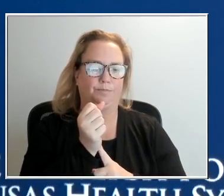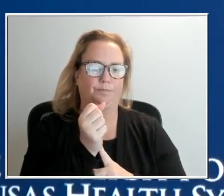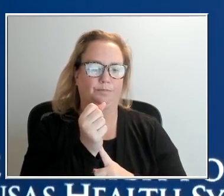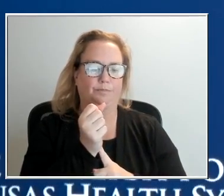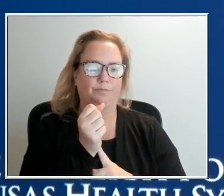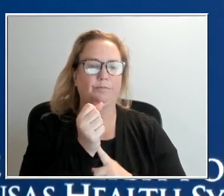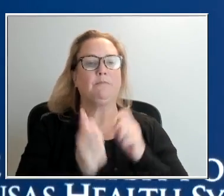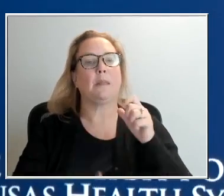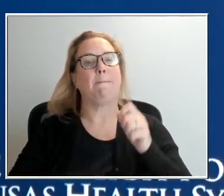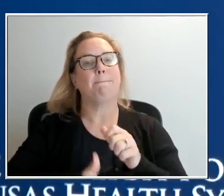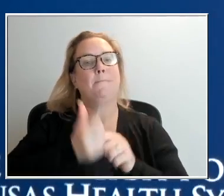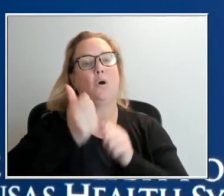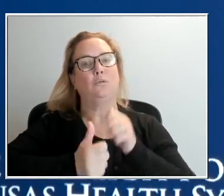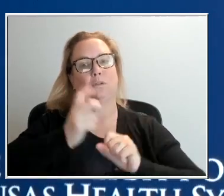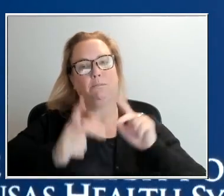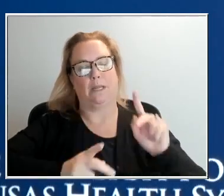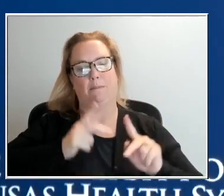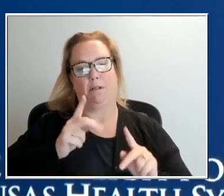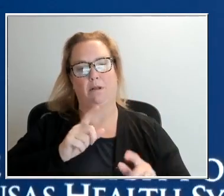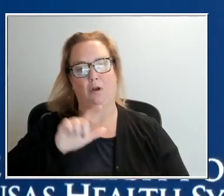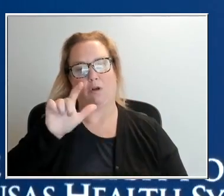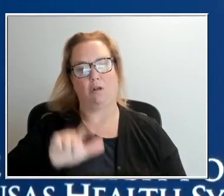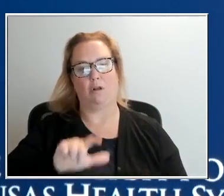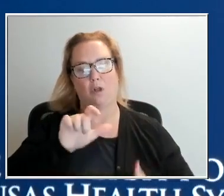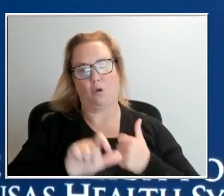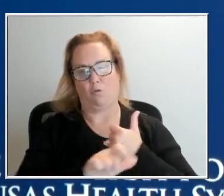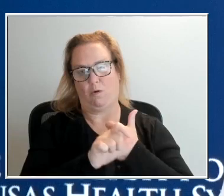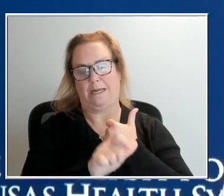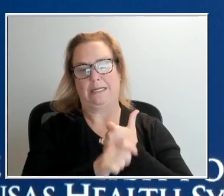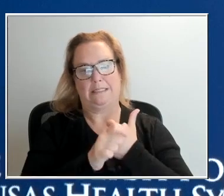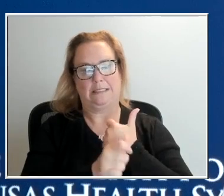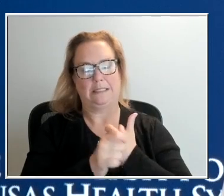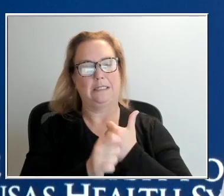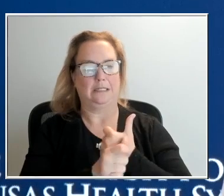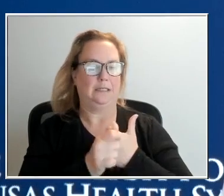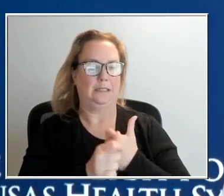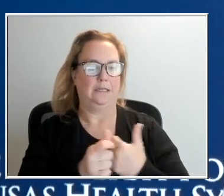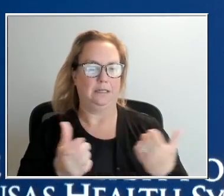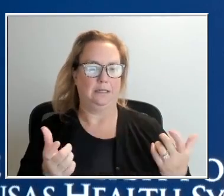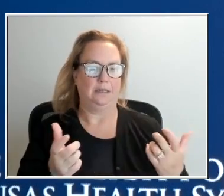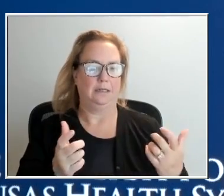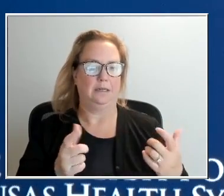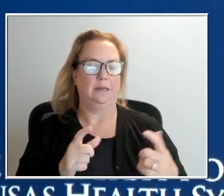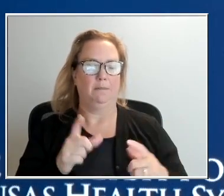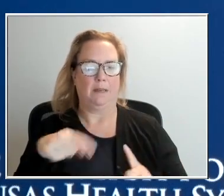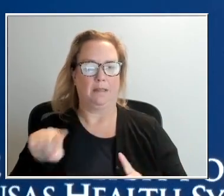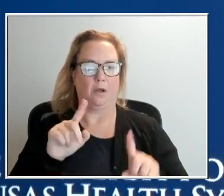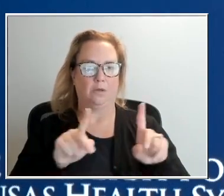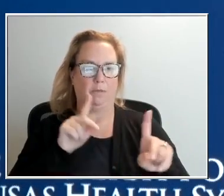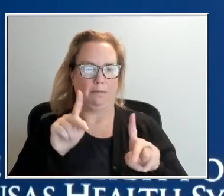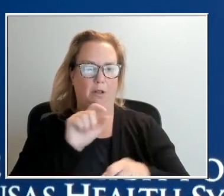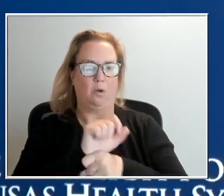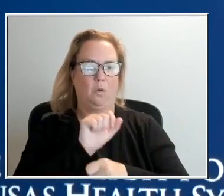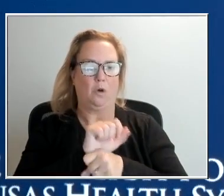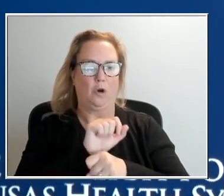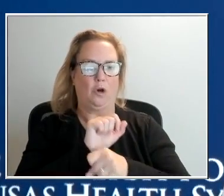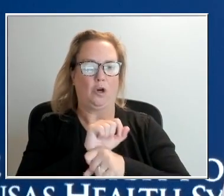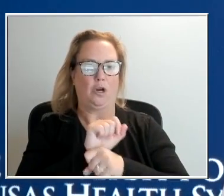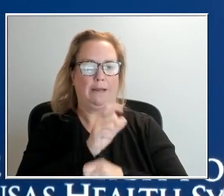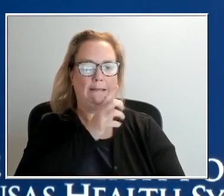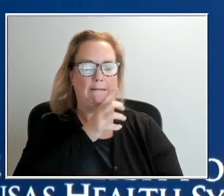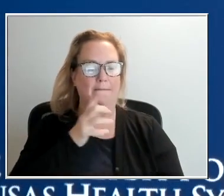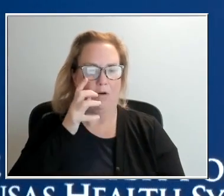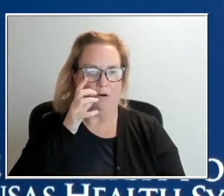Most people are extremely low risk to have this infection, but of course those people who work in the farm industry, especially